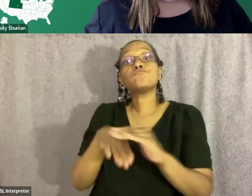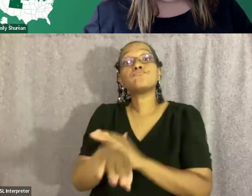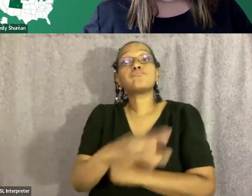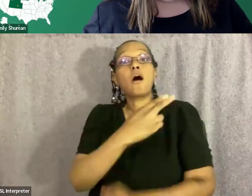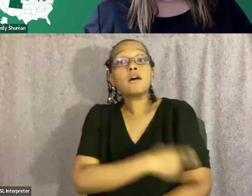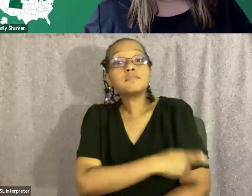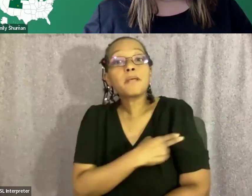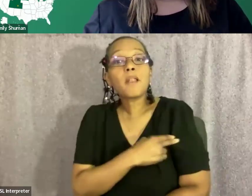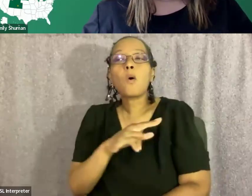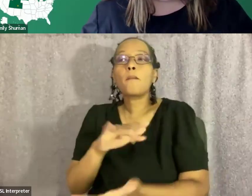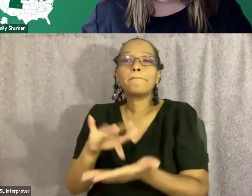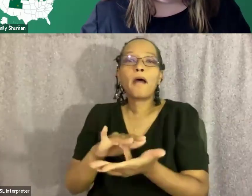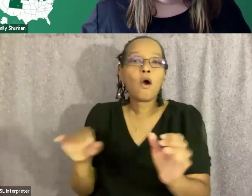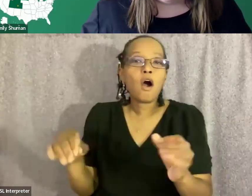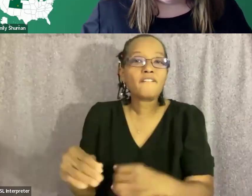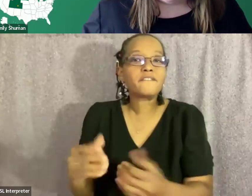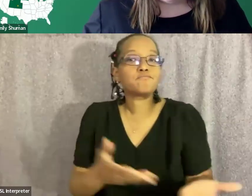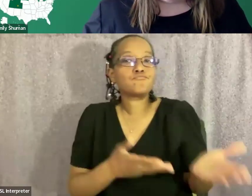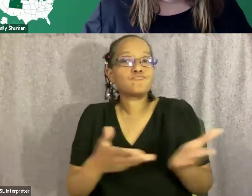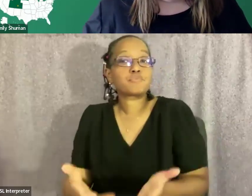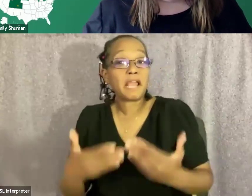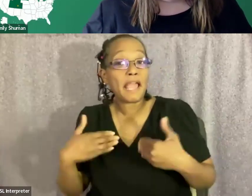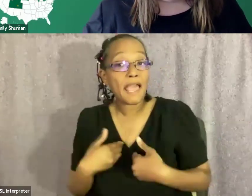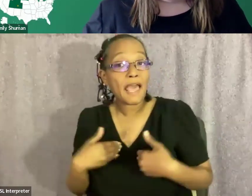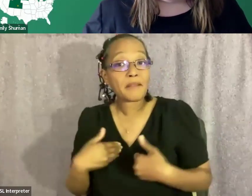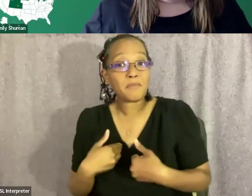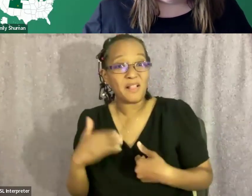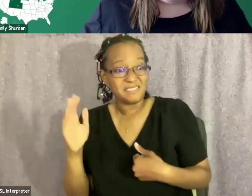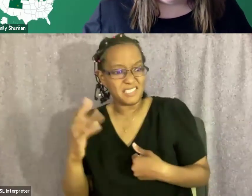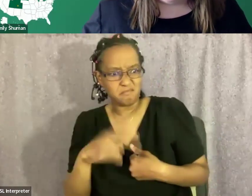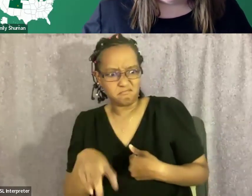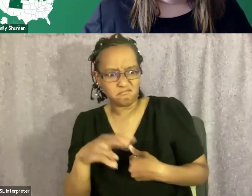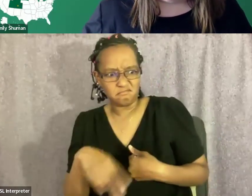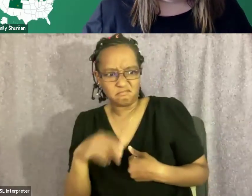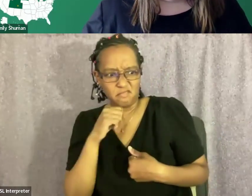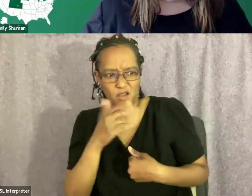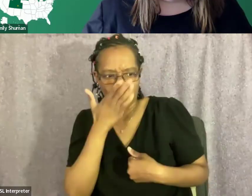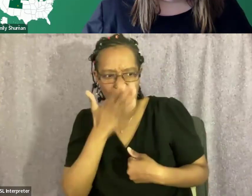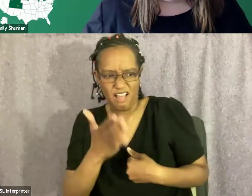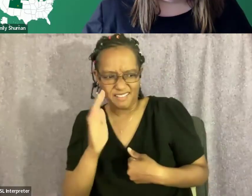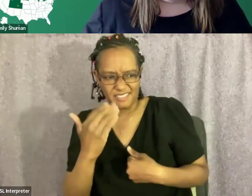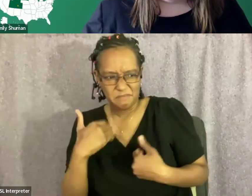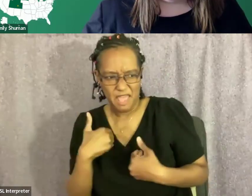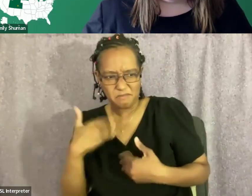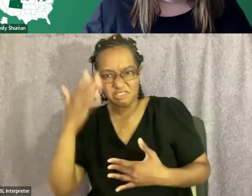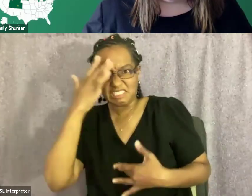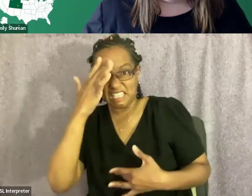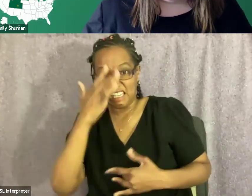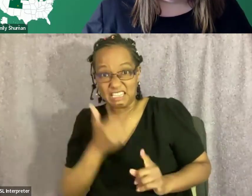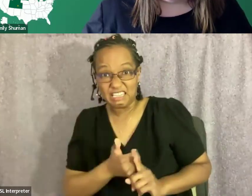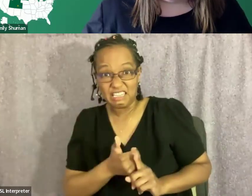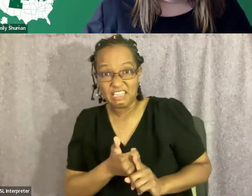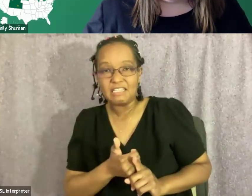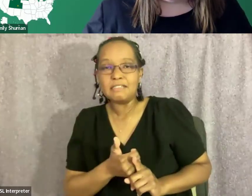or a medical practice or something with an animal that's clearly unhealthy, appears to be unhealthy,